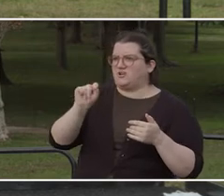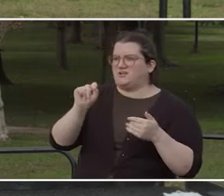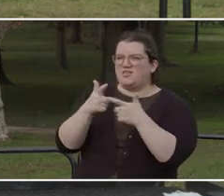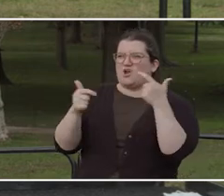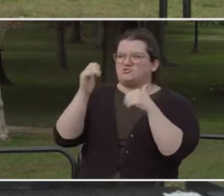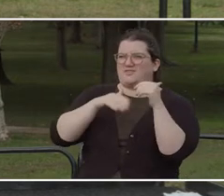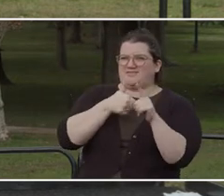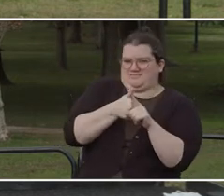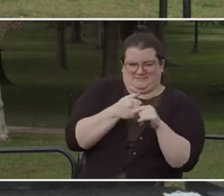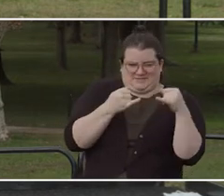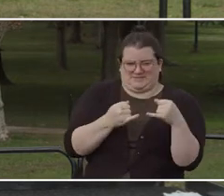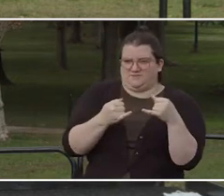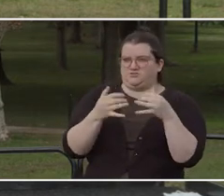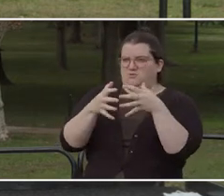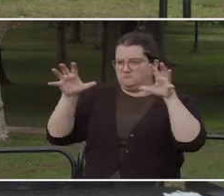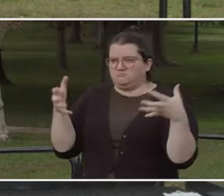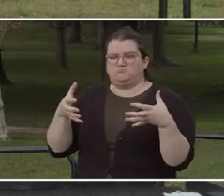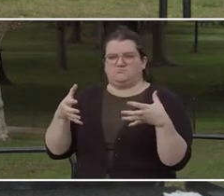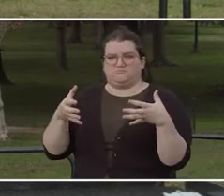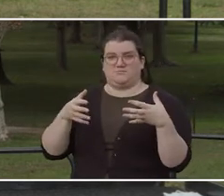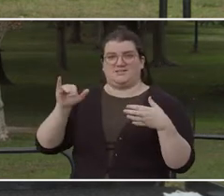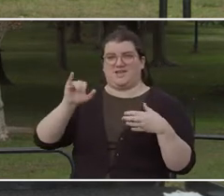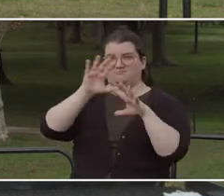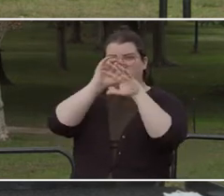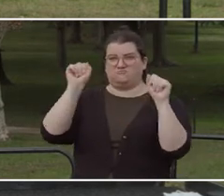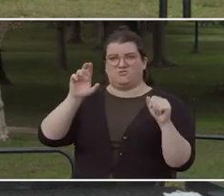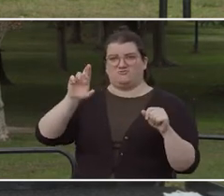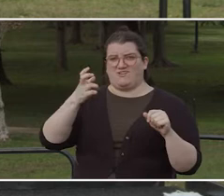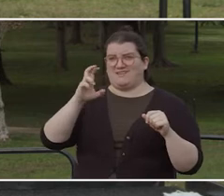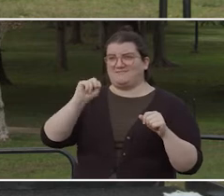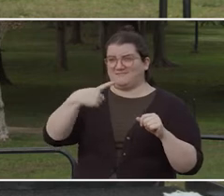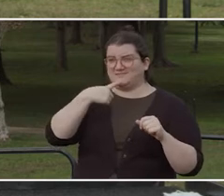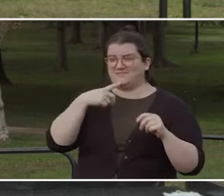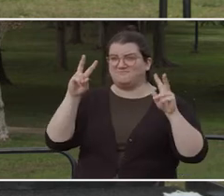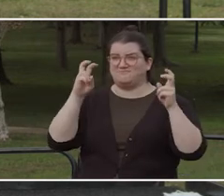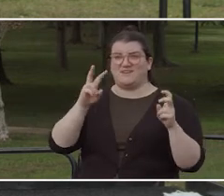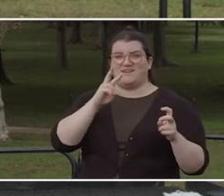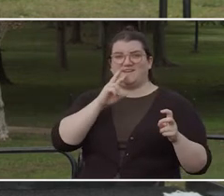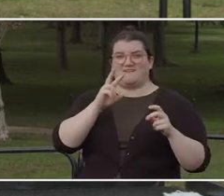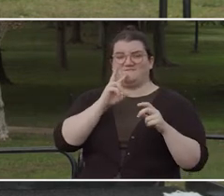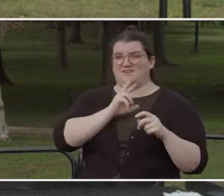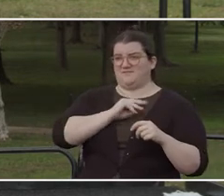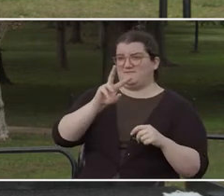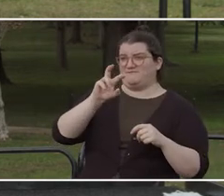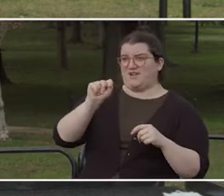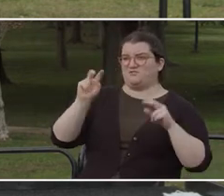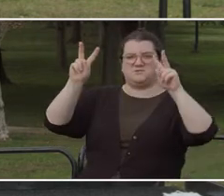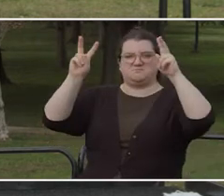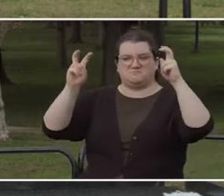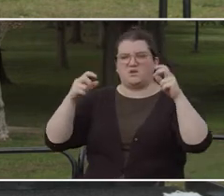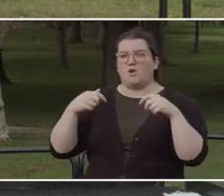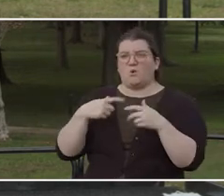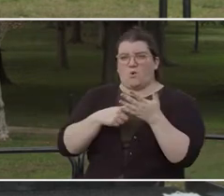individually. As Ronald Reagan once put it, the veterans of Vietnam were, and I quote, what we can only aspire